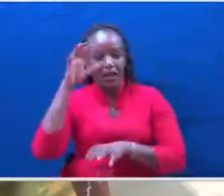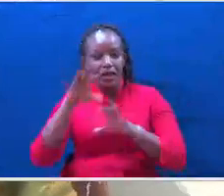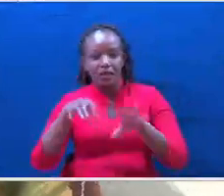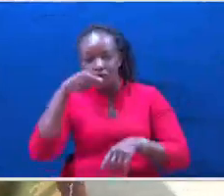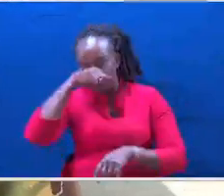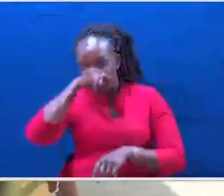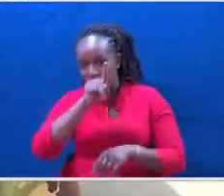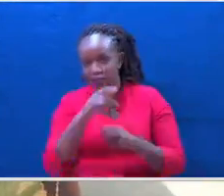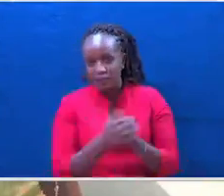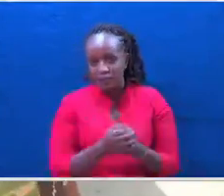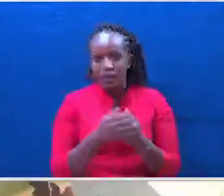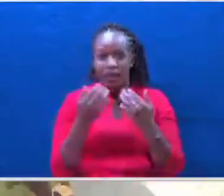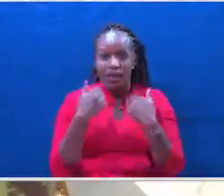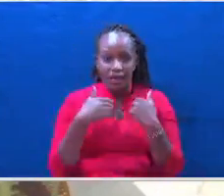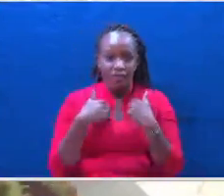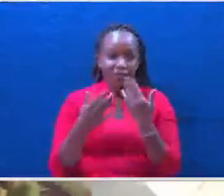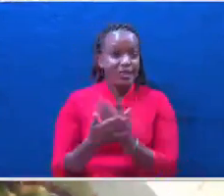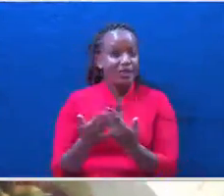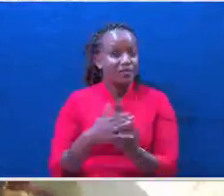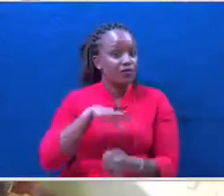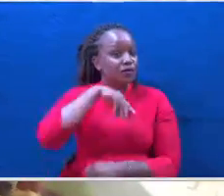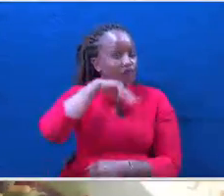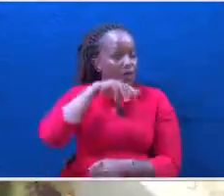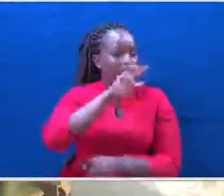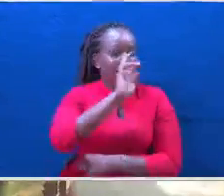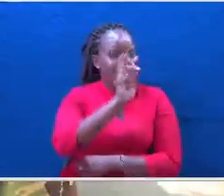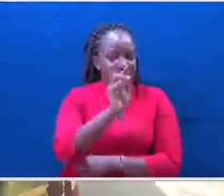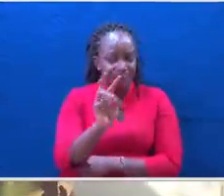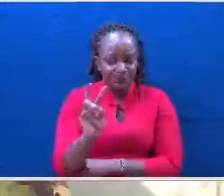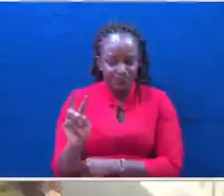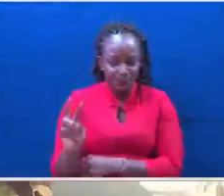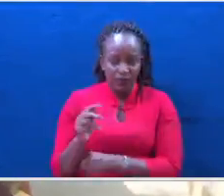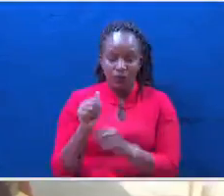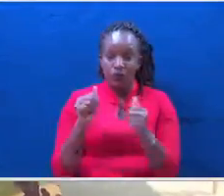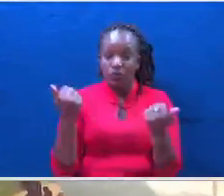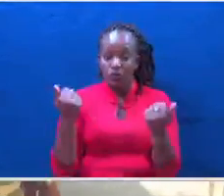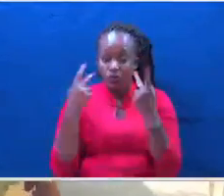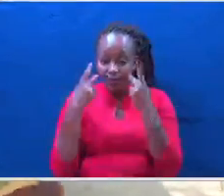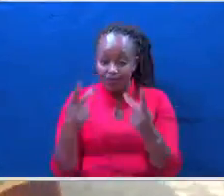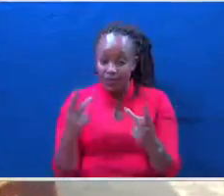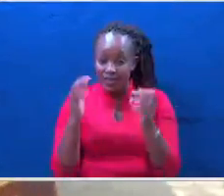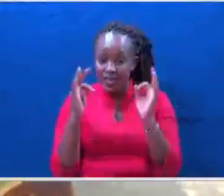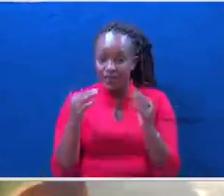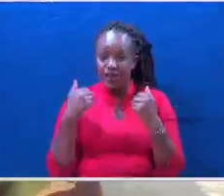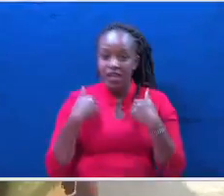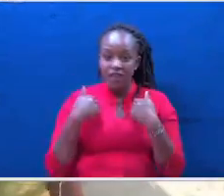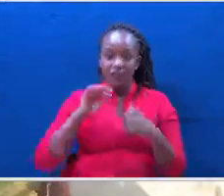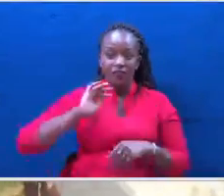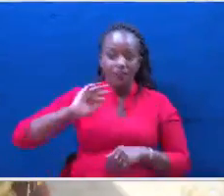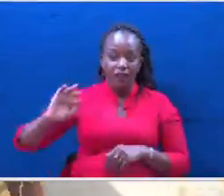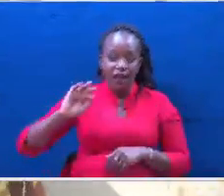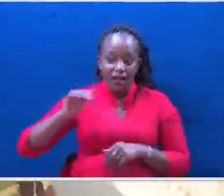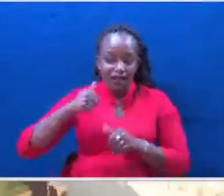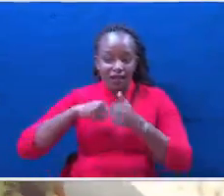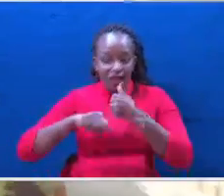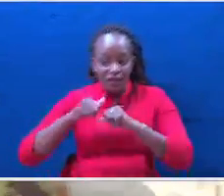being a dog herder, I look all allowed to see whether it will go 360 degree to look whether there's any left-scented article within